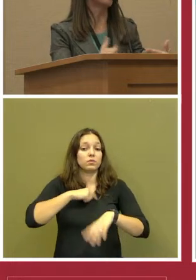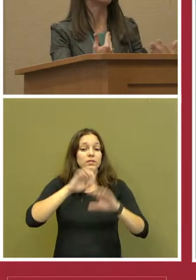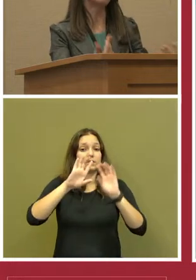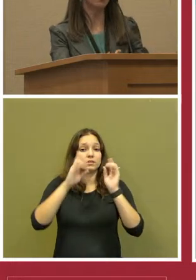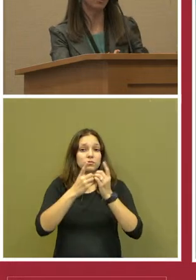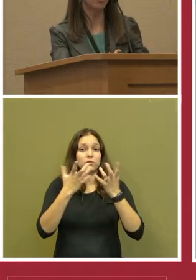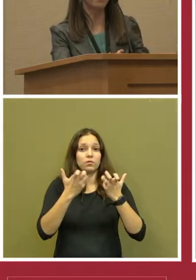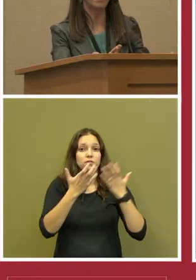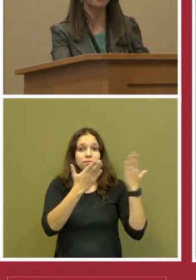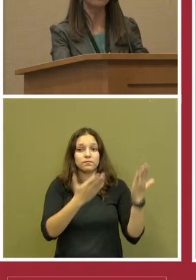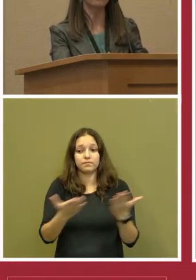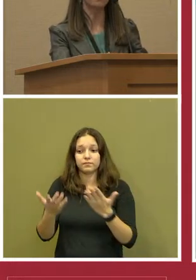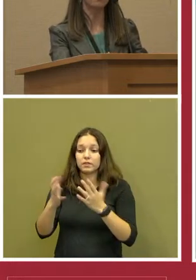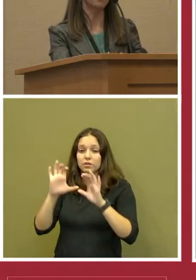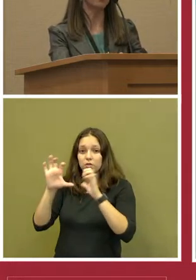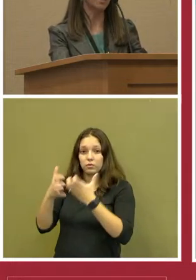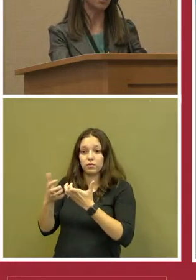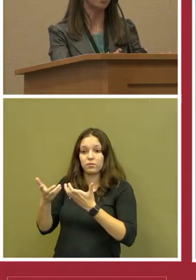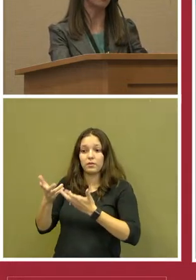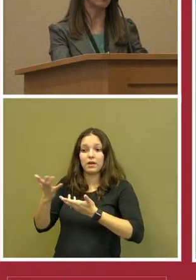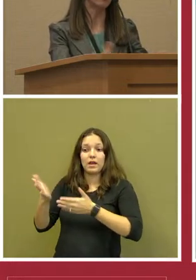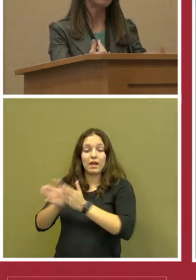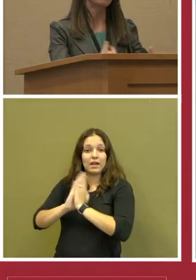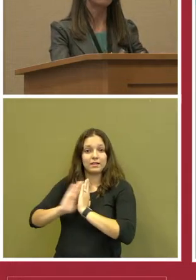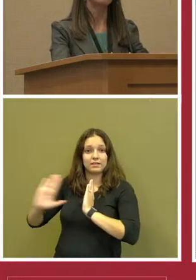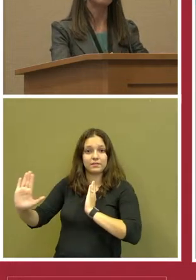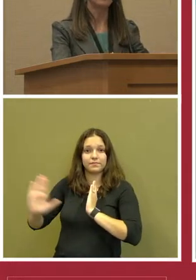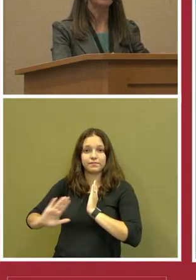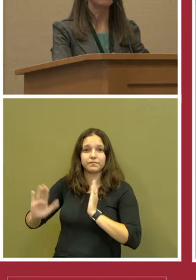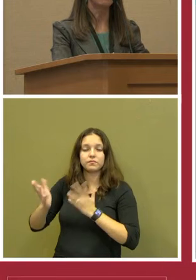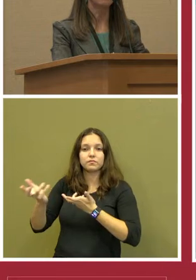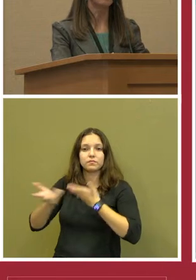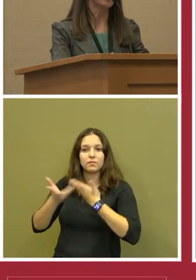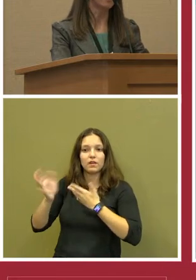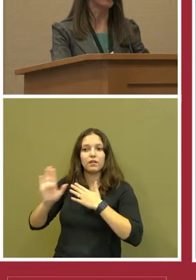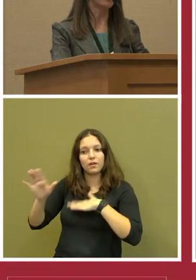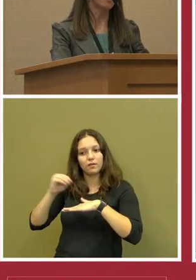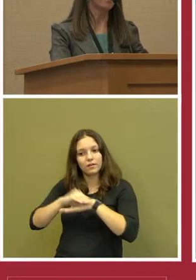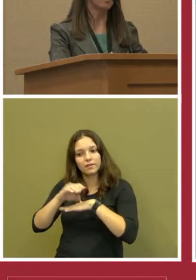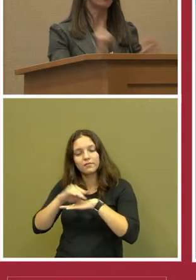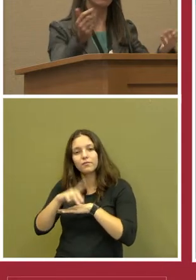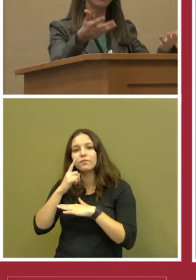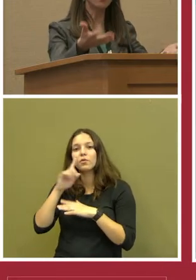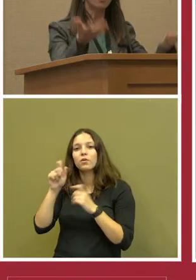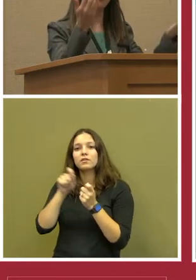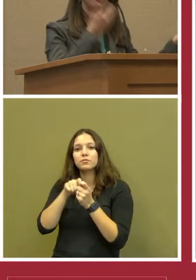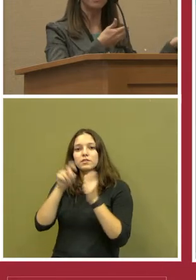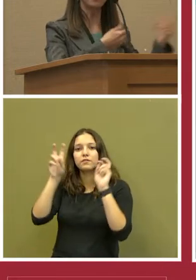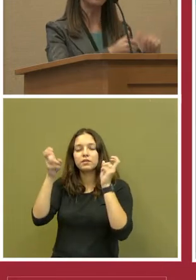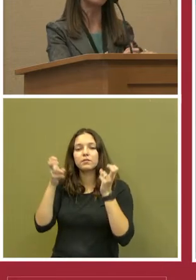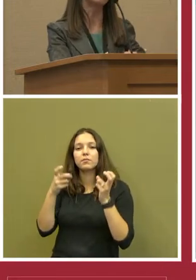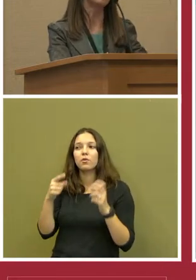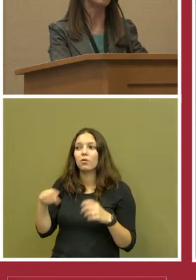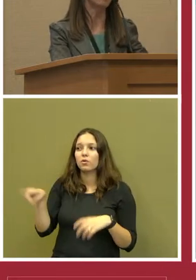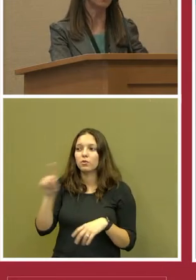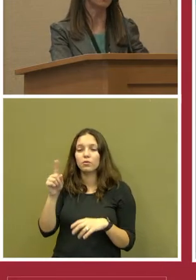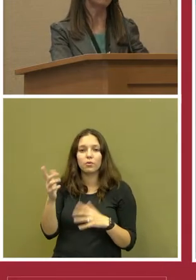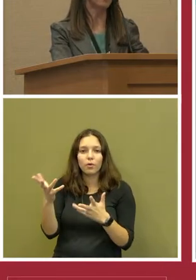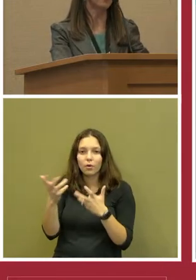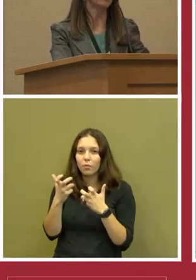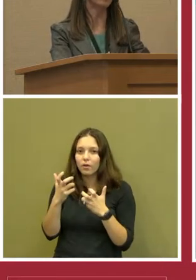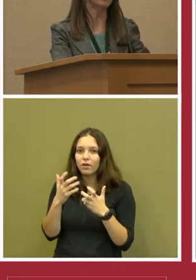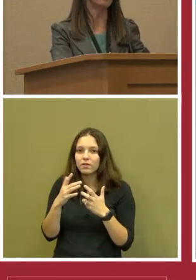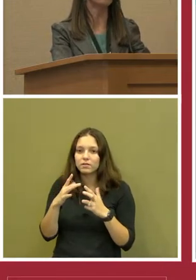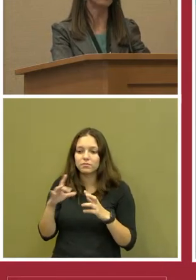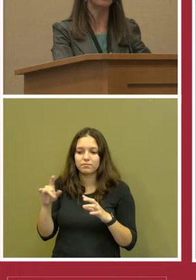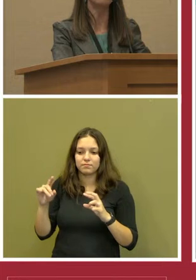take something to the group and ask for their consultation or advising on a particular topic, or that you all want something to be picked up by